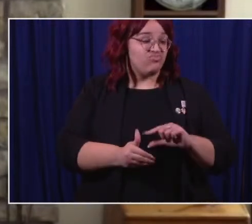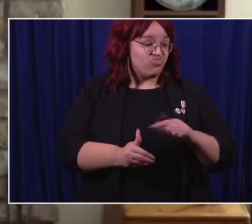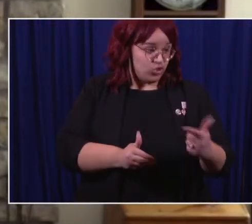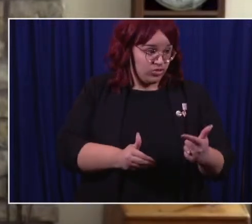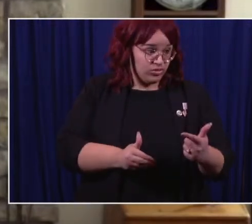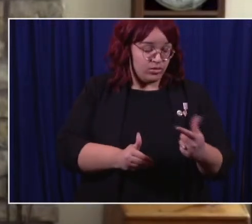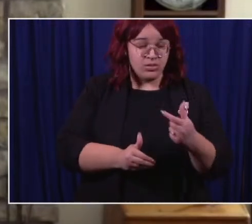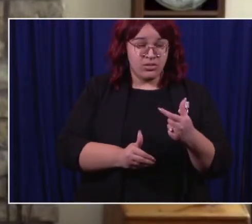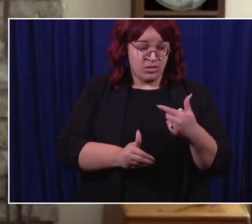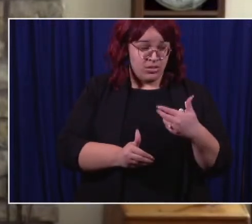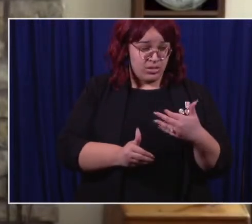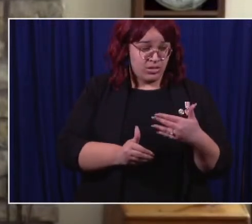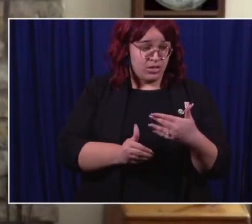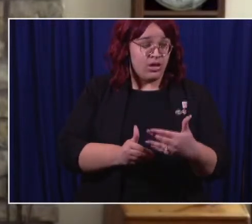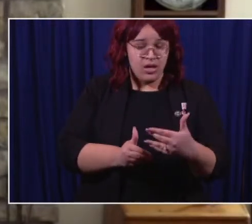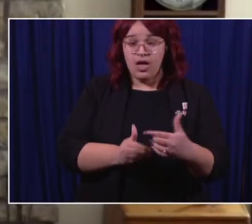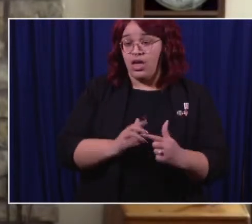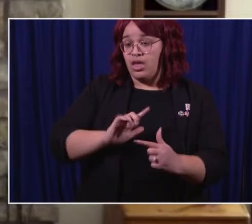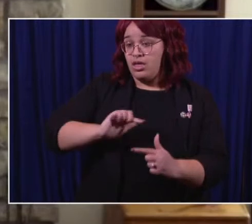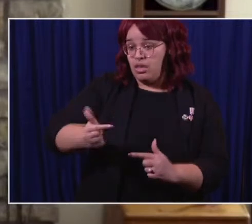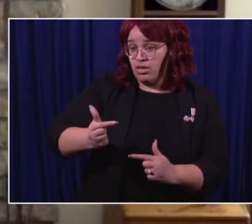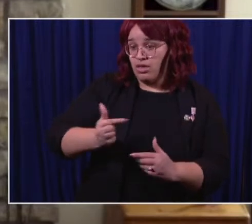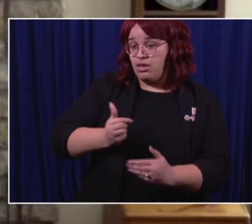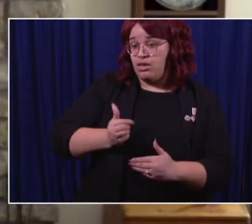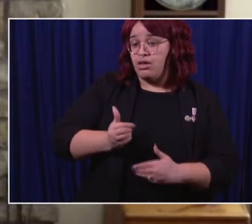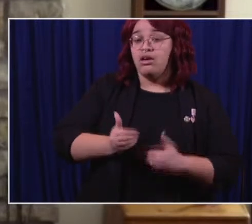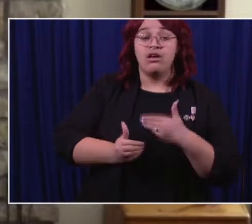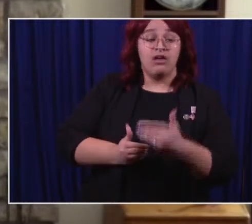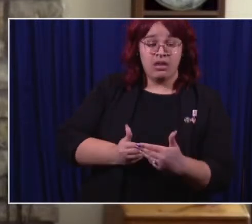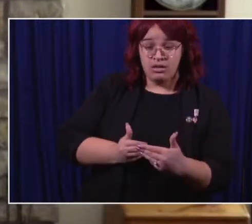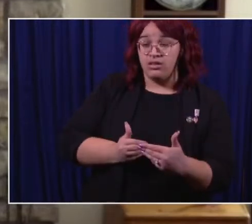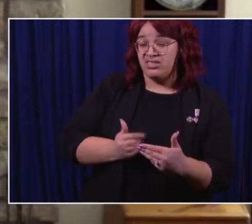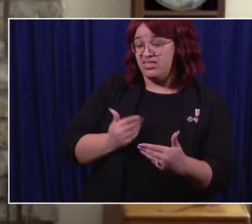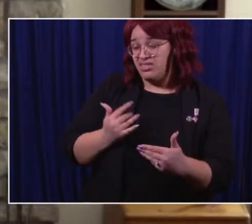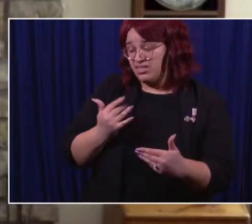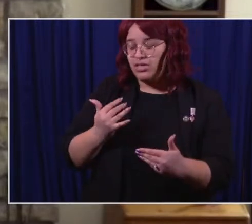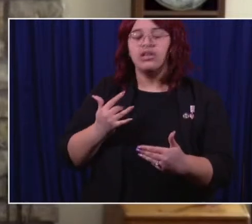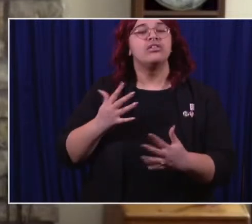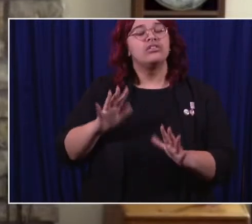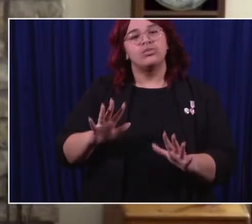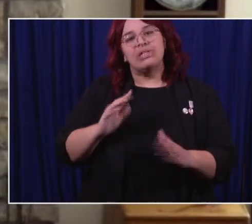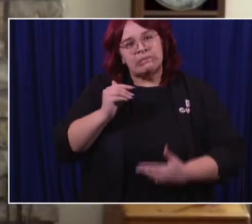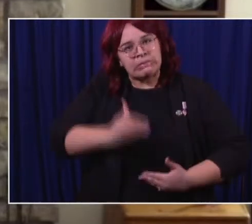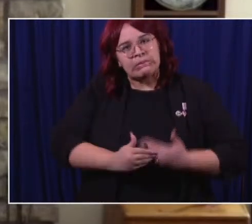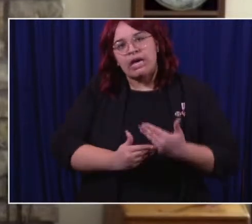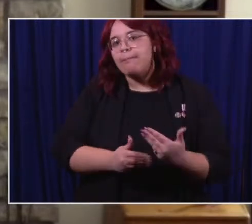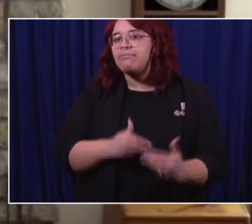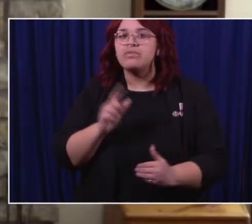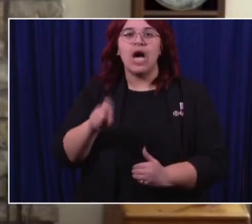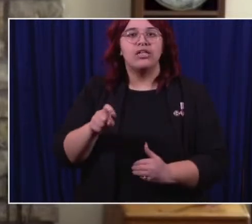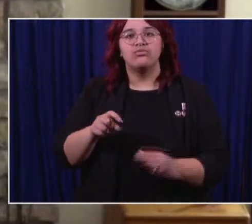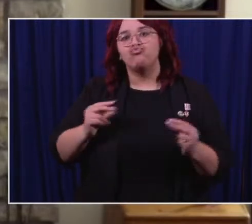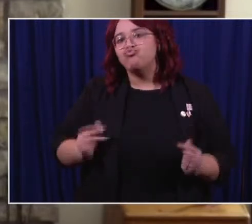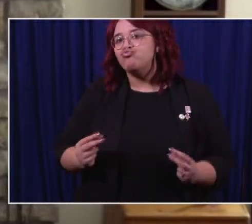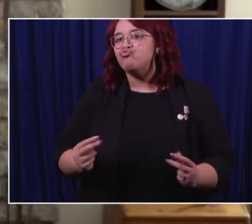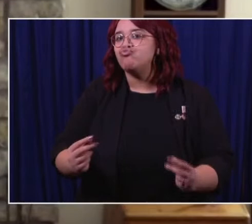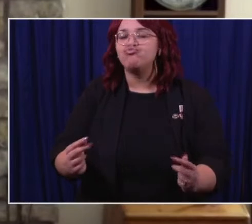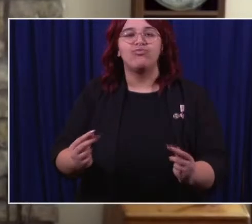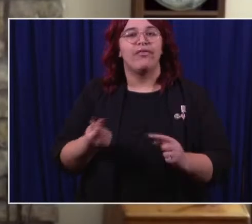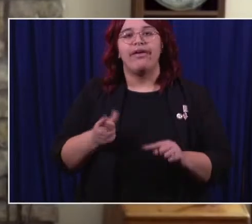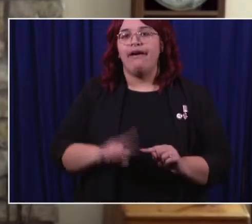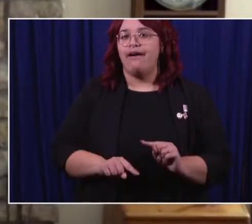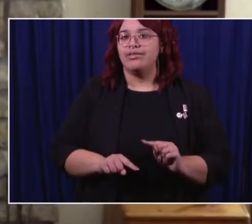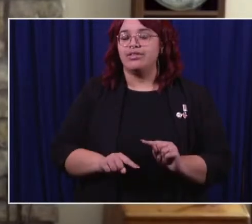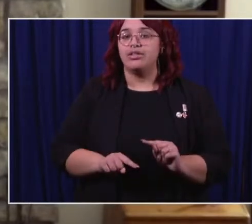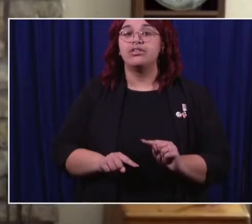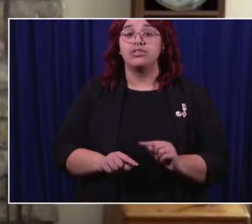we'll see when we get to the point when 65-year-olds, have no trouble getting the vaccine. We'll move it down